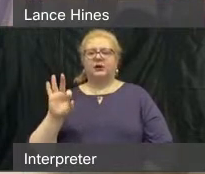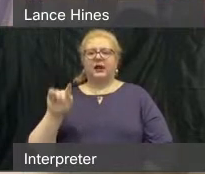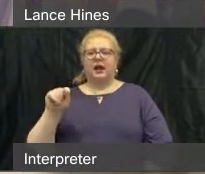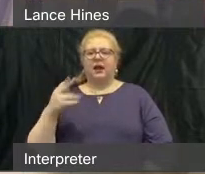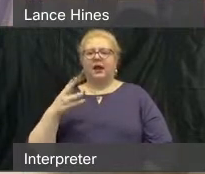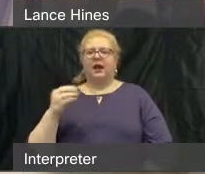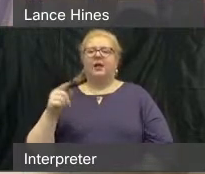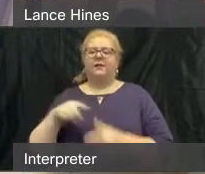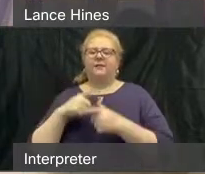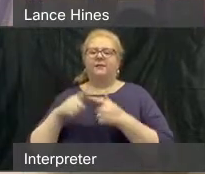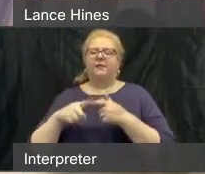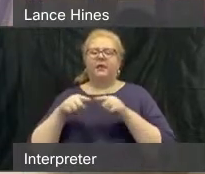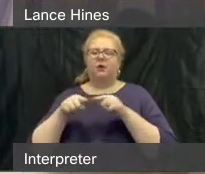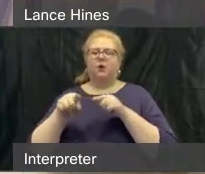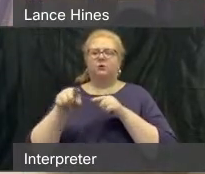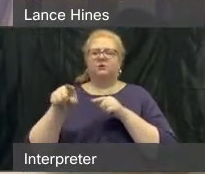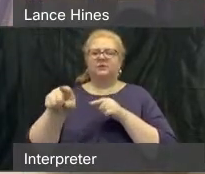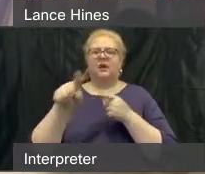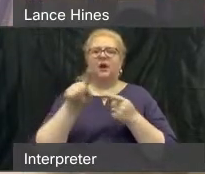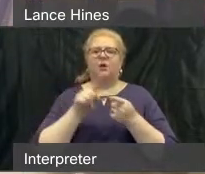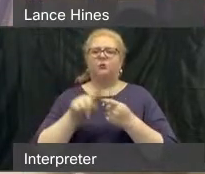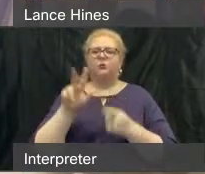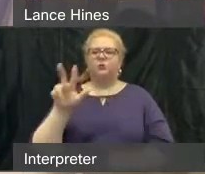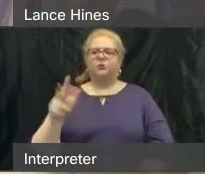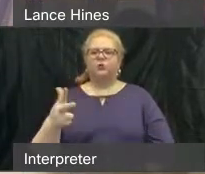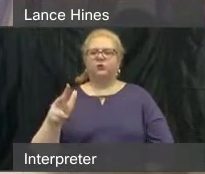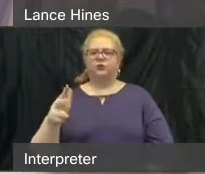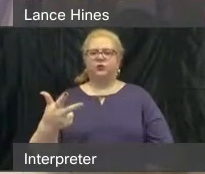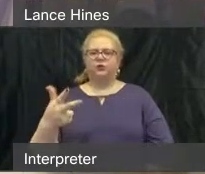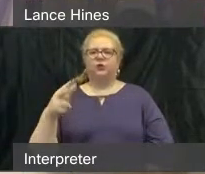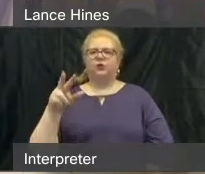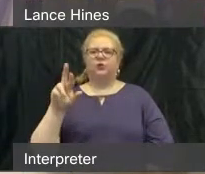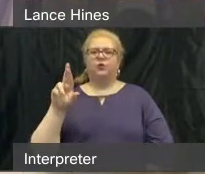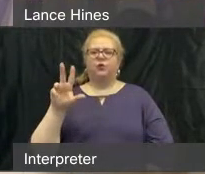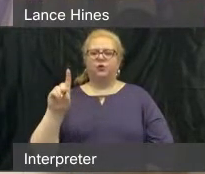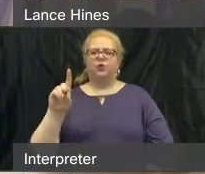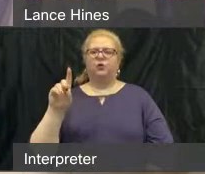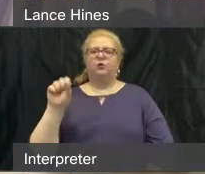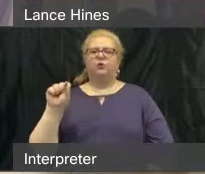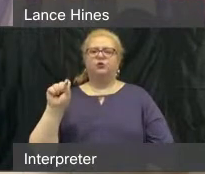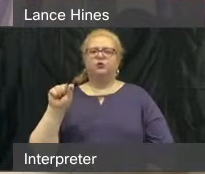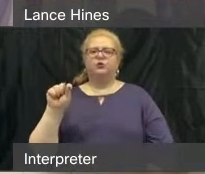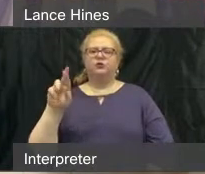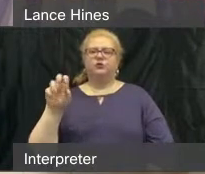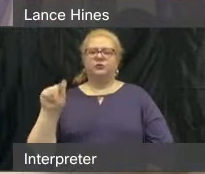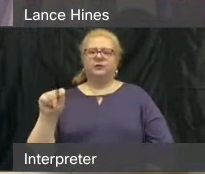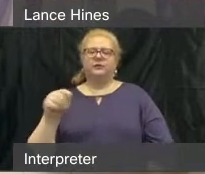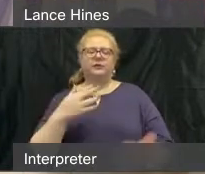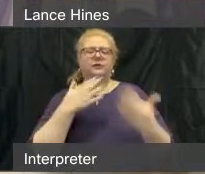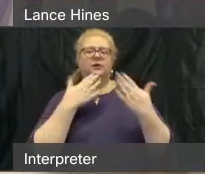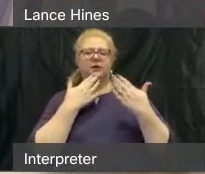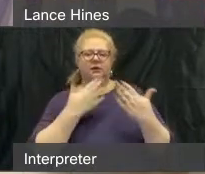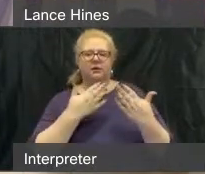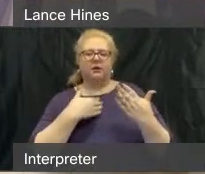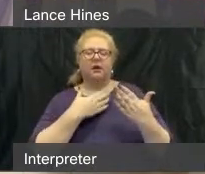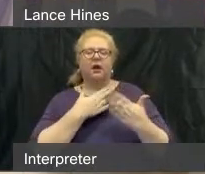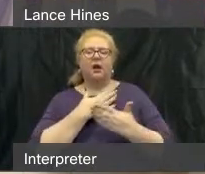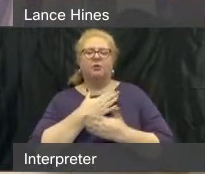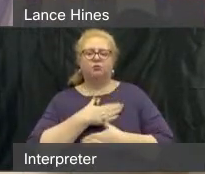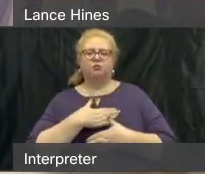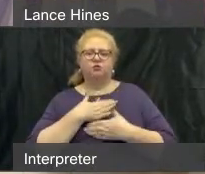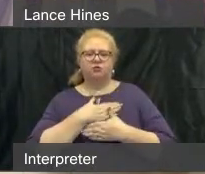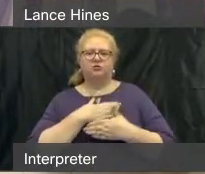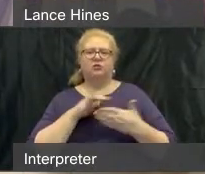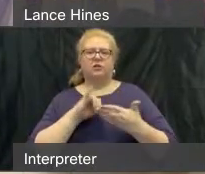Street. Okay. I appreciate the effort, and I applaud